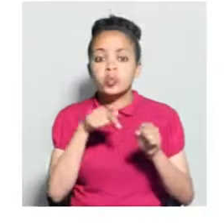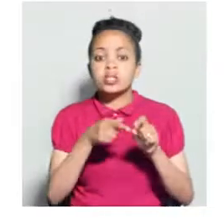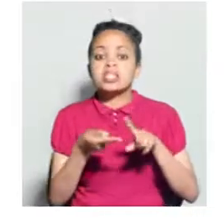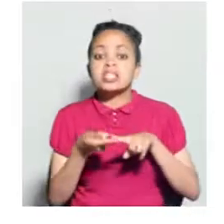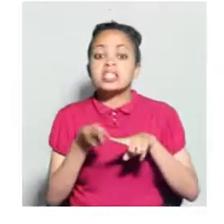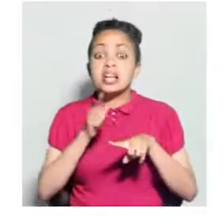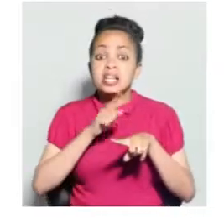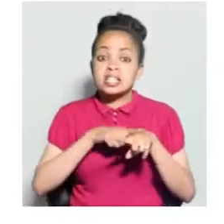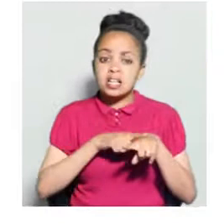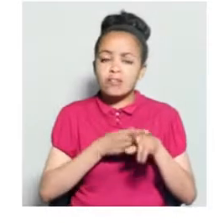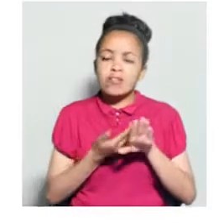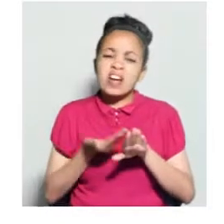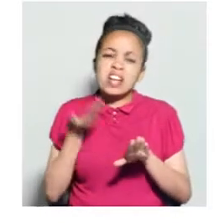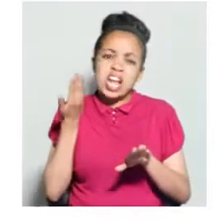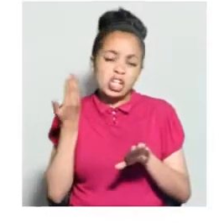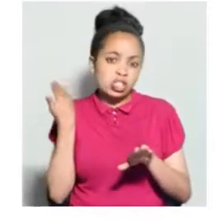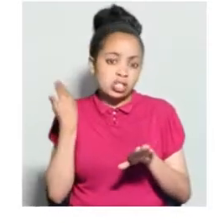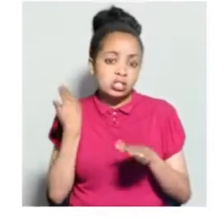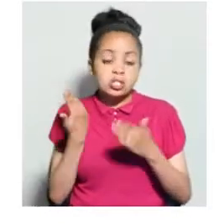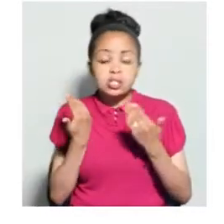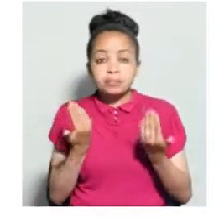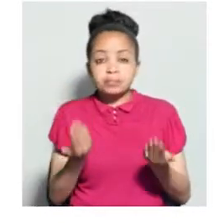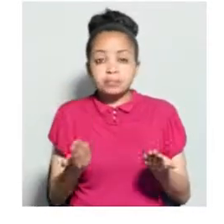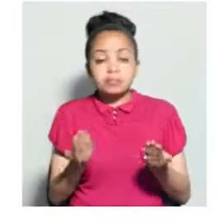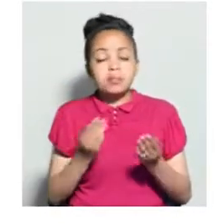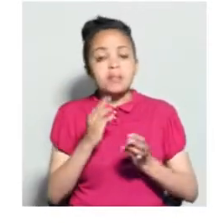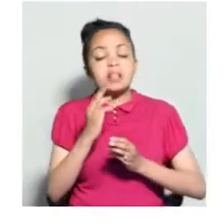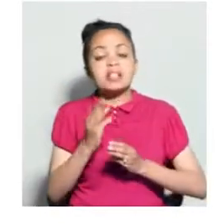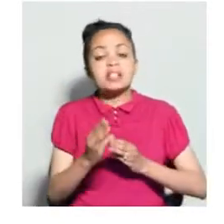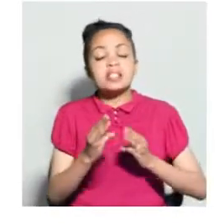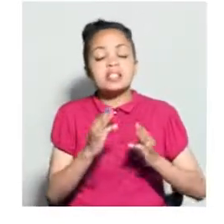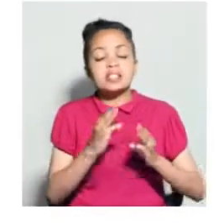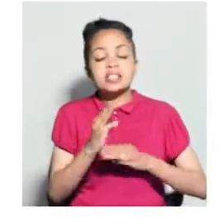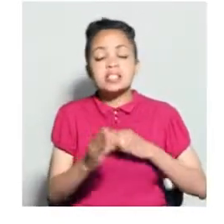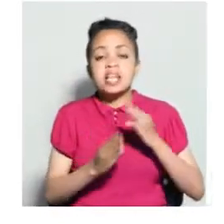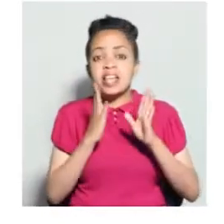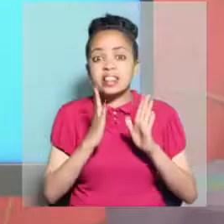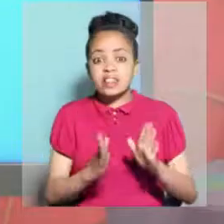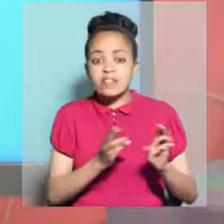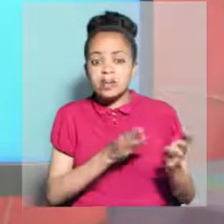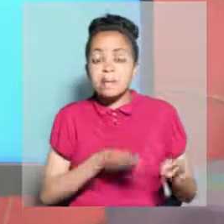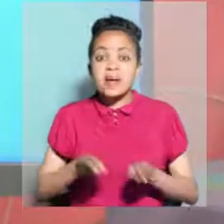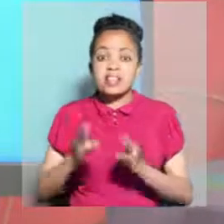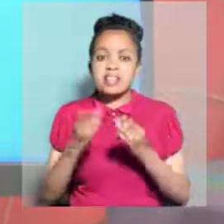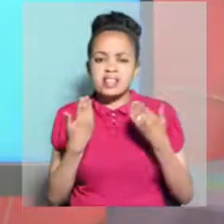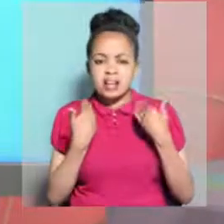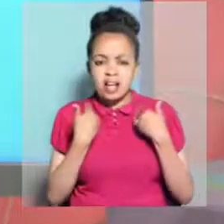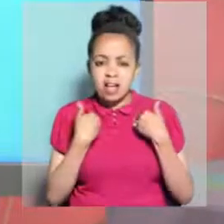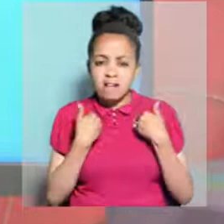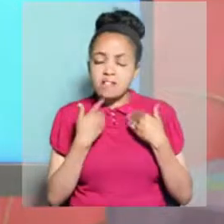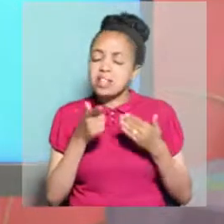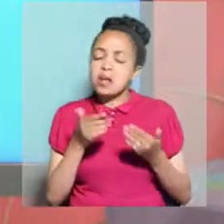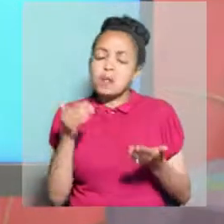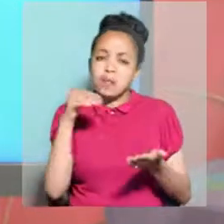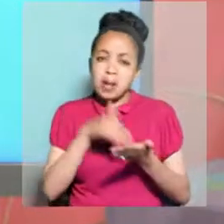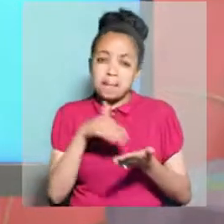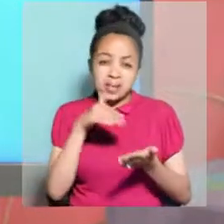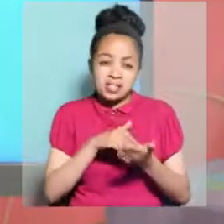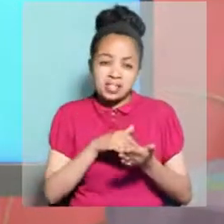reverse of an ancient one. So, scientific method can have based on a repeated